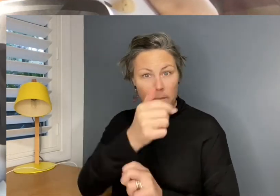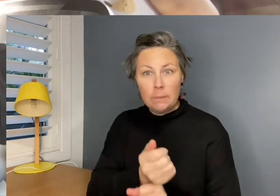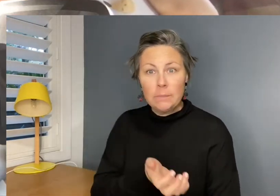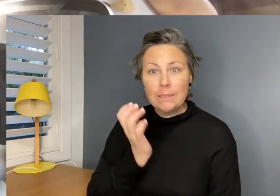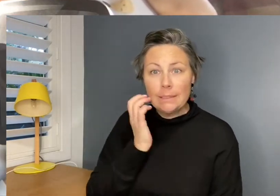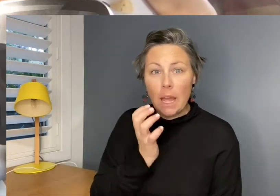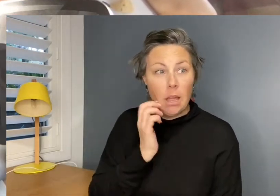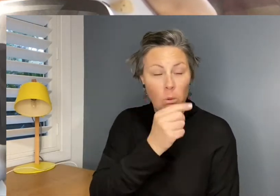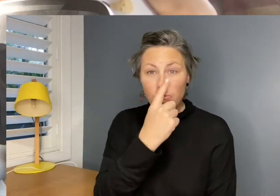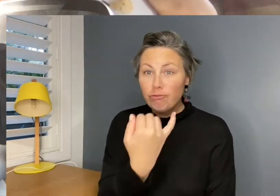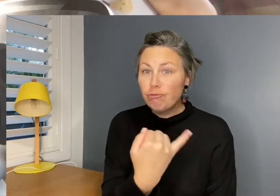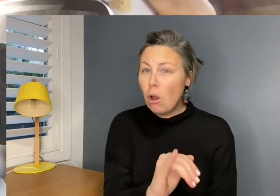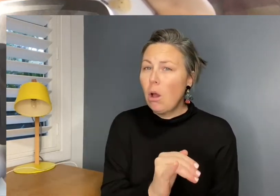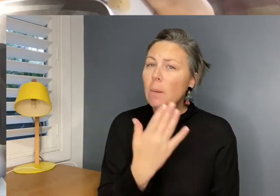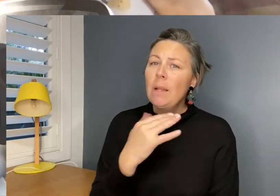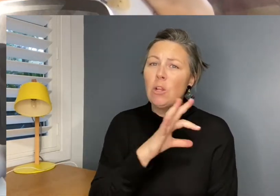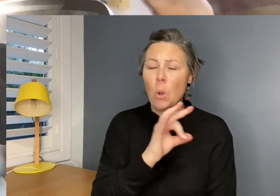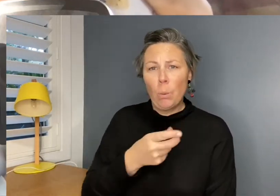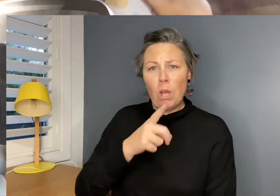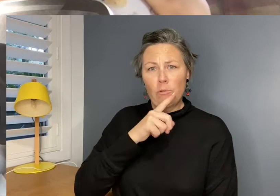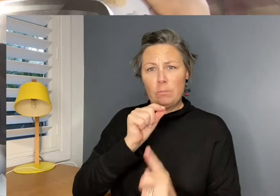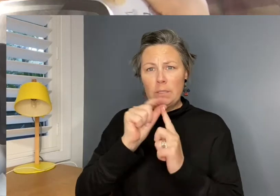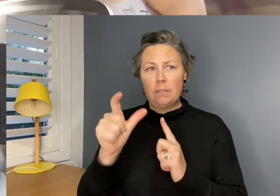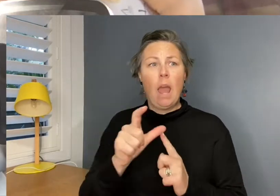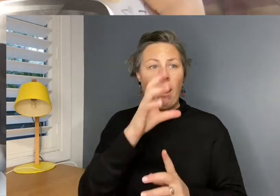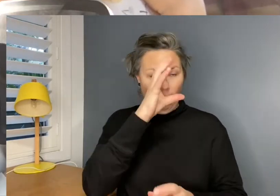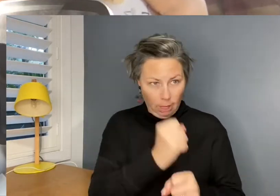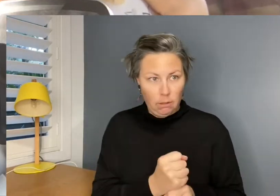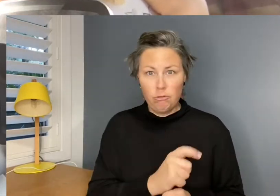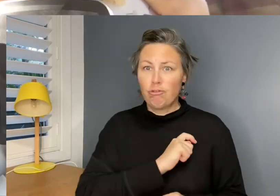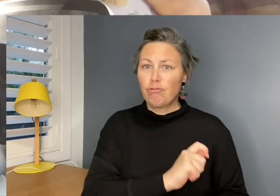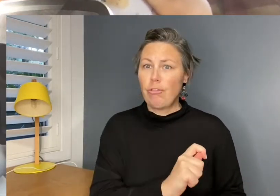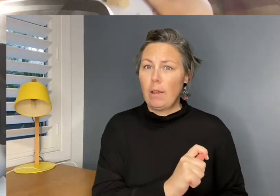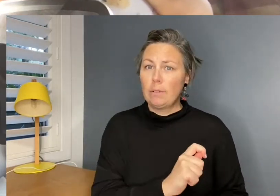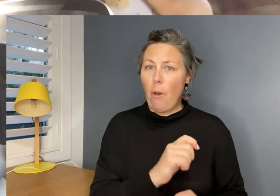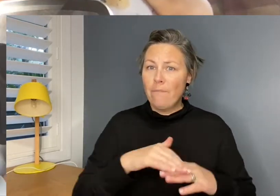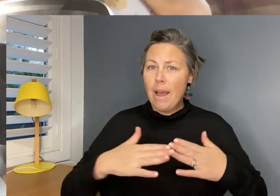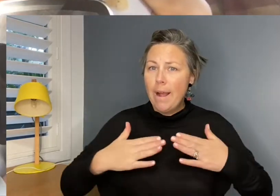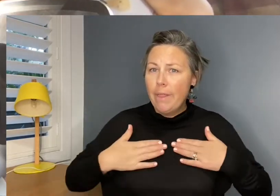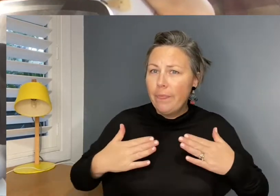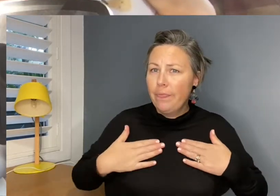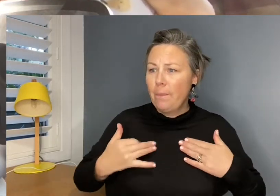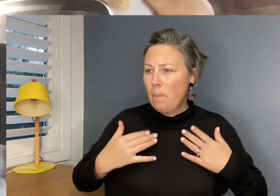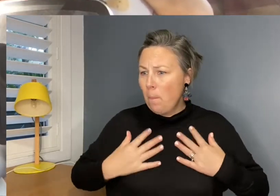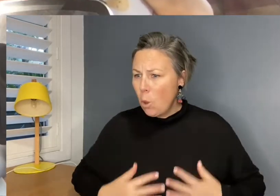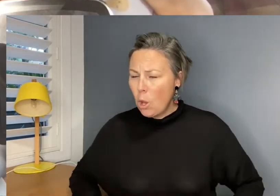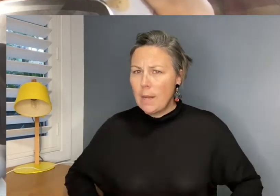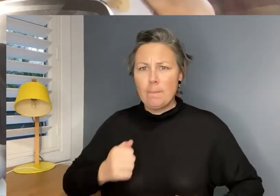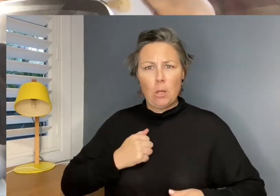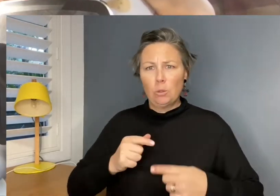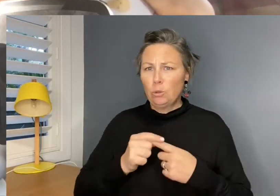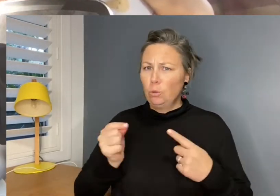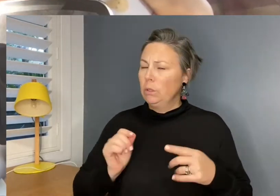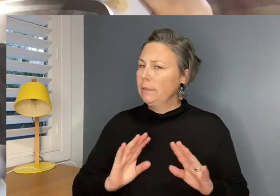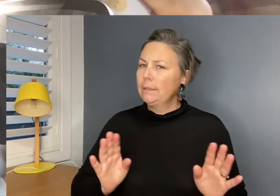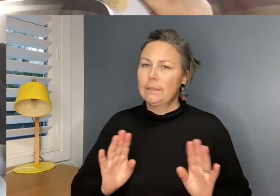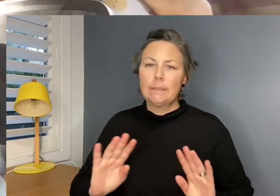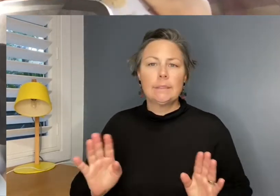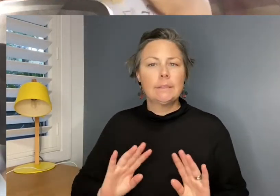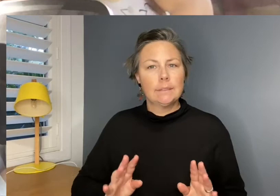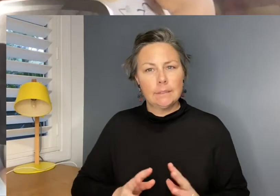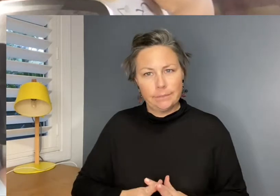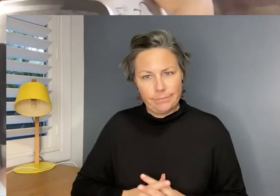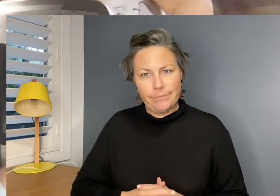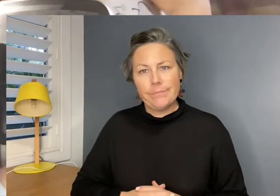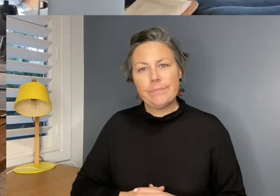mistake, they could be wrong. Of course. Like, you should never trust someone else completely with your health or your desires or your choices. Yeah.